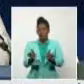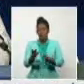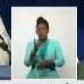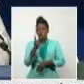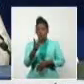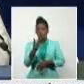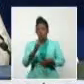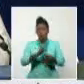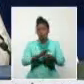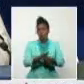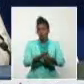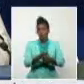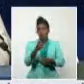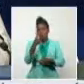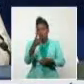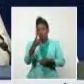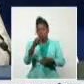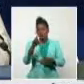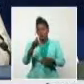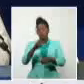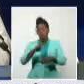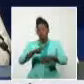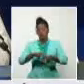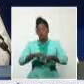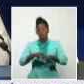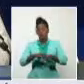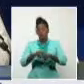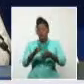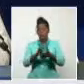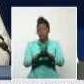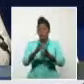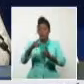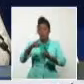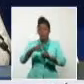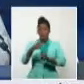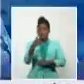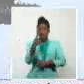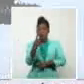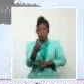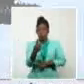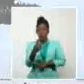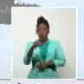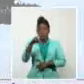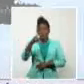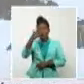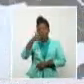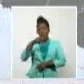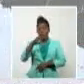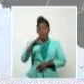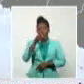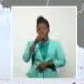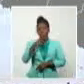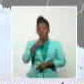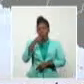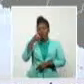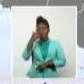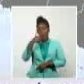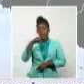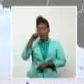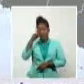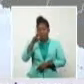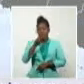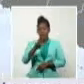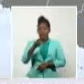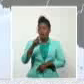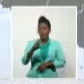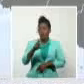Habana. En Matanzas se confirma un caso del municipio Cárdenas, en Villa Clara se confirman 3 casos,